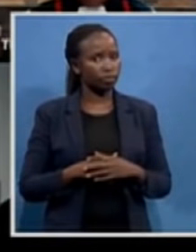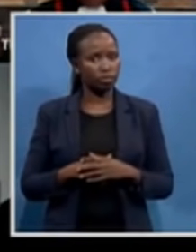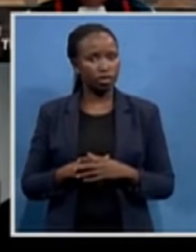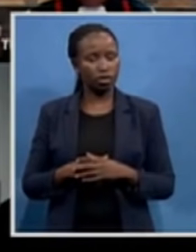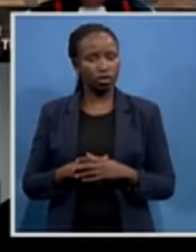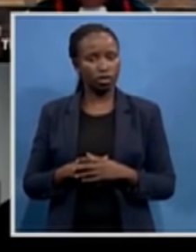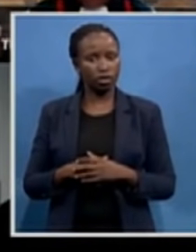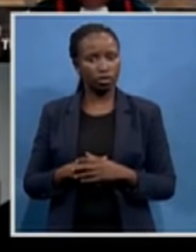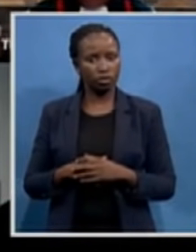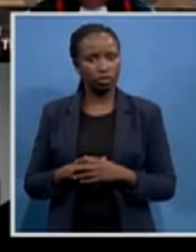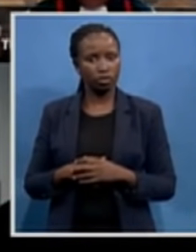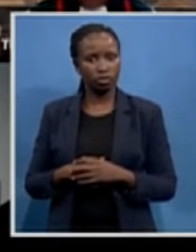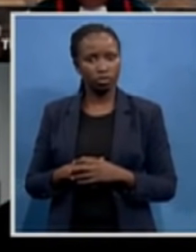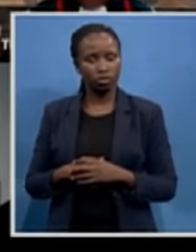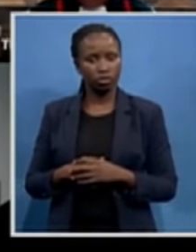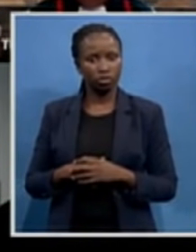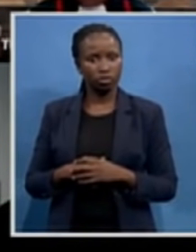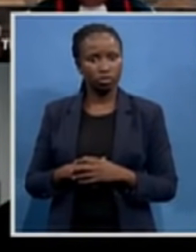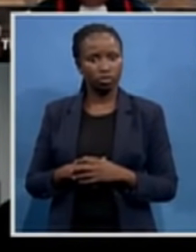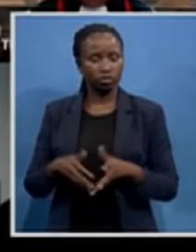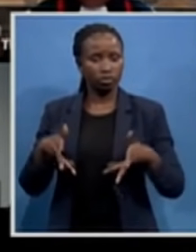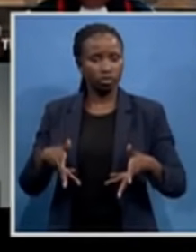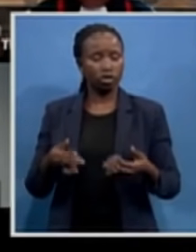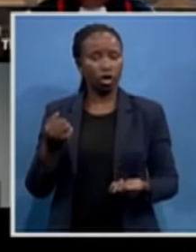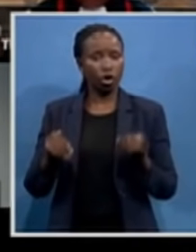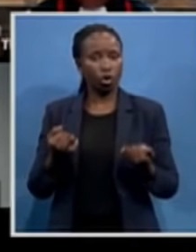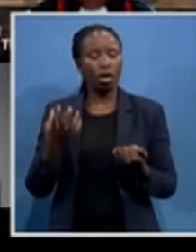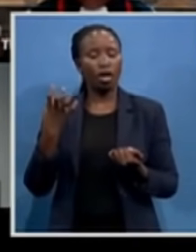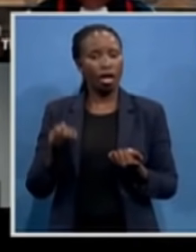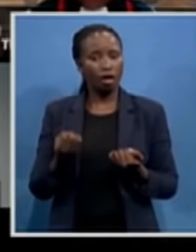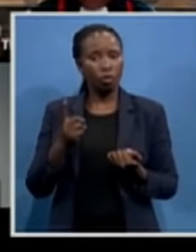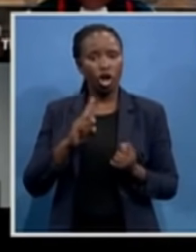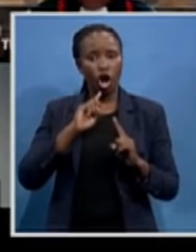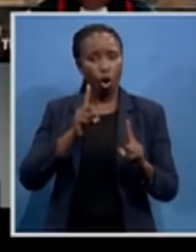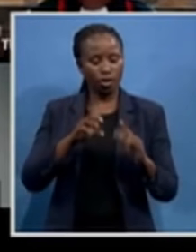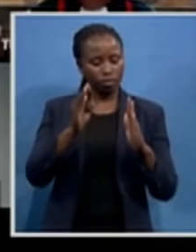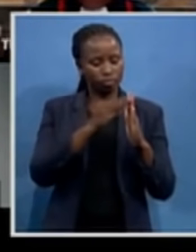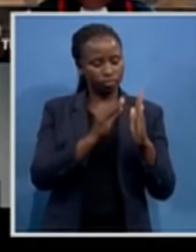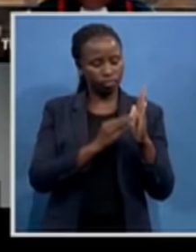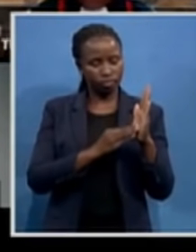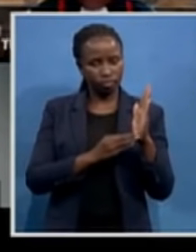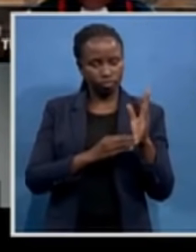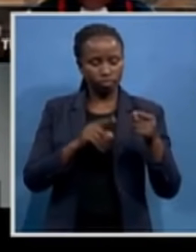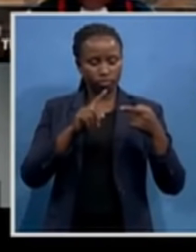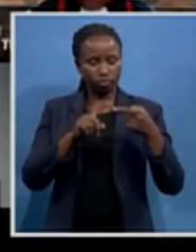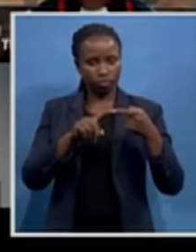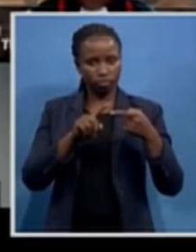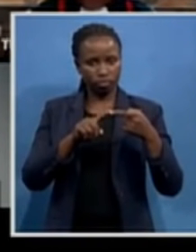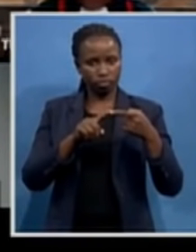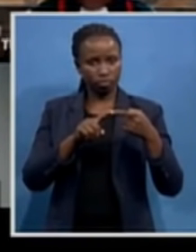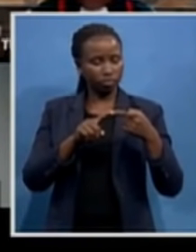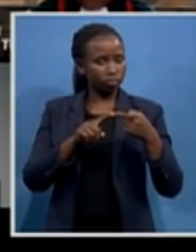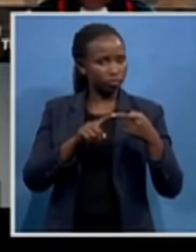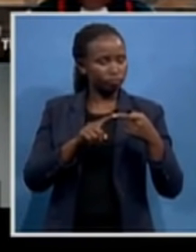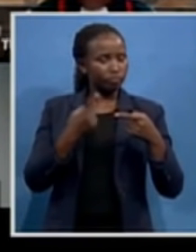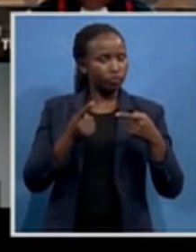This court grants the following order. The matter is struck off the roll with costs, such costs to include